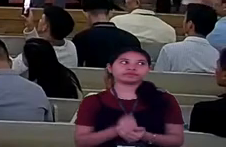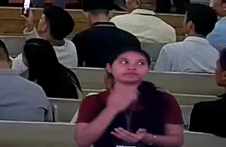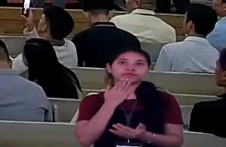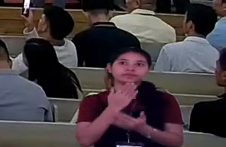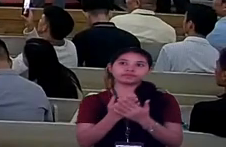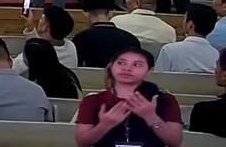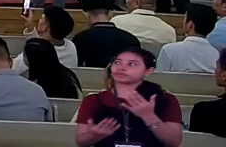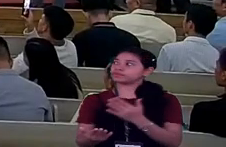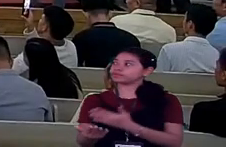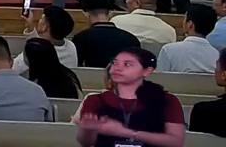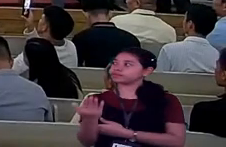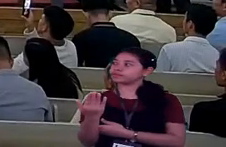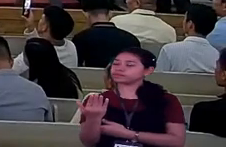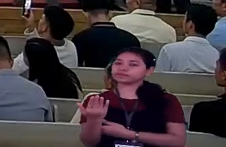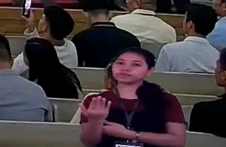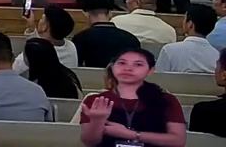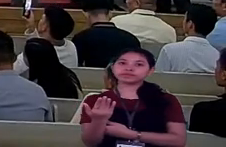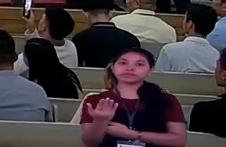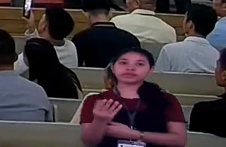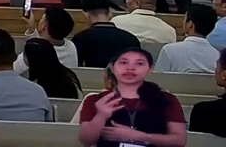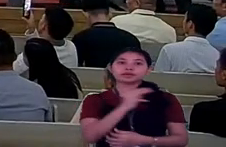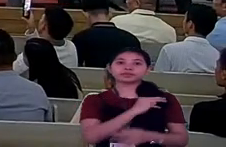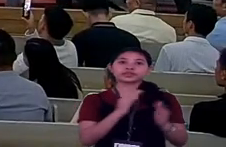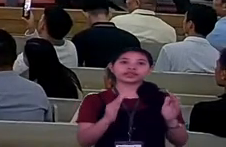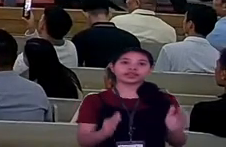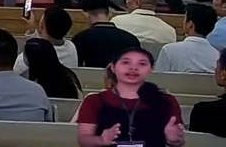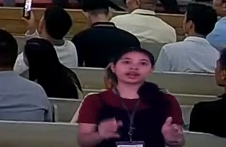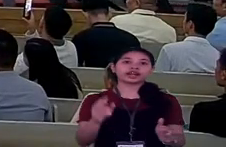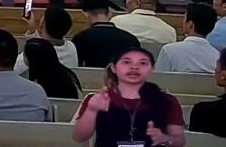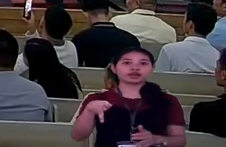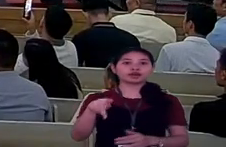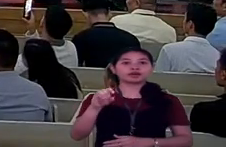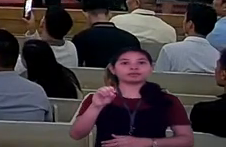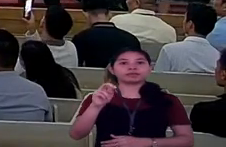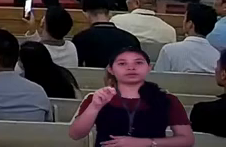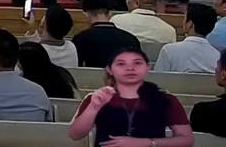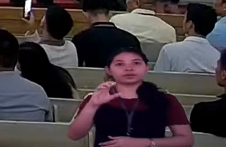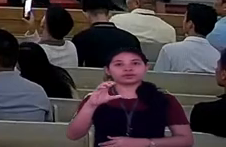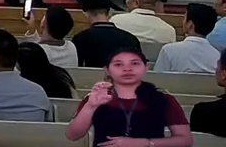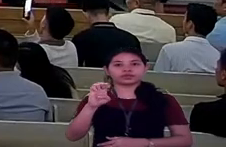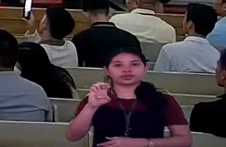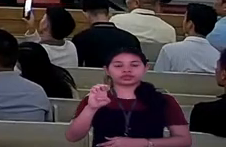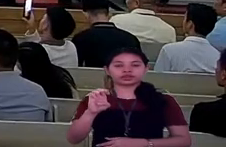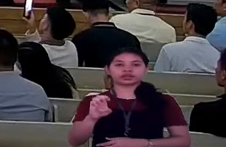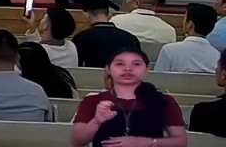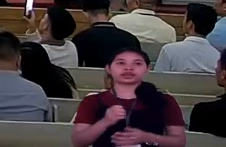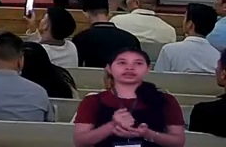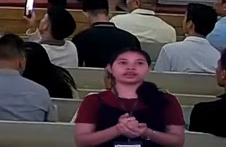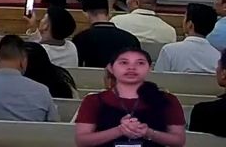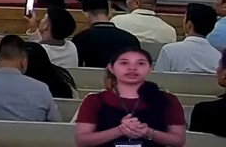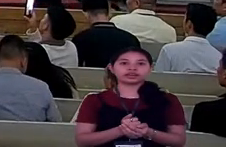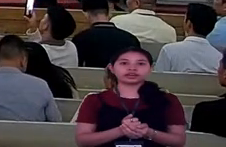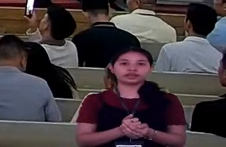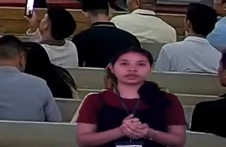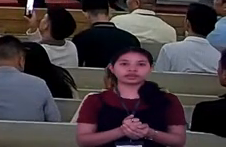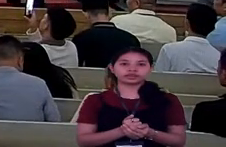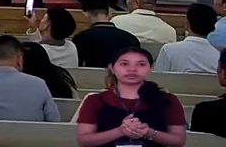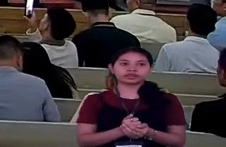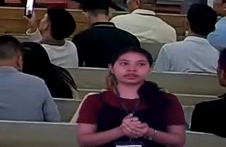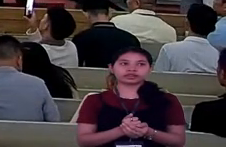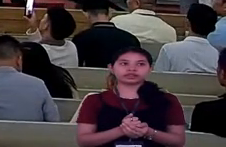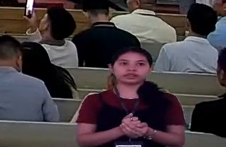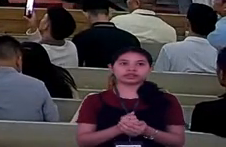Buntag tanan. My name is Brother Gerson Ponce. I am from Bible Baptist Church Tansa under the leadership of Pastor Paul